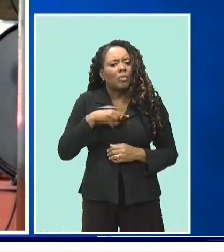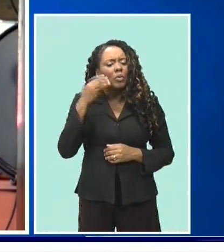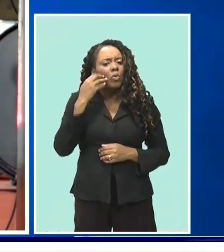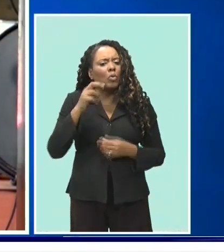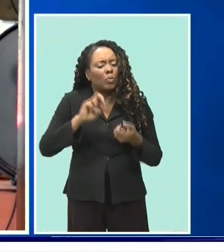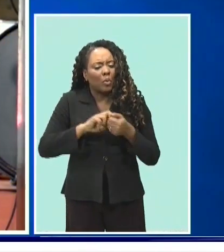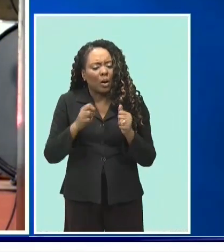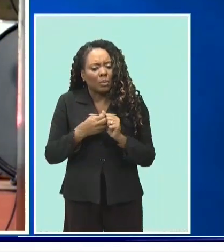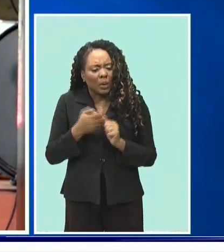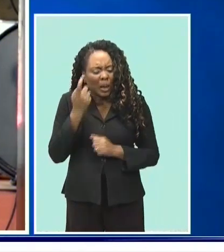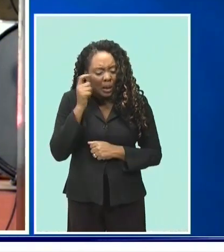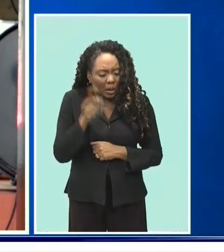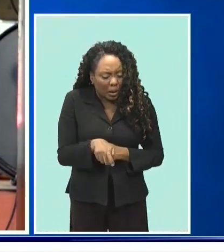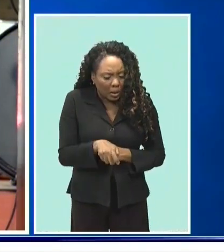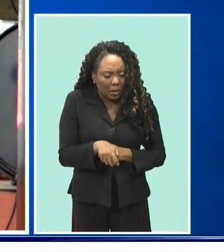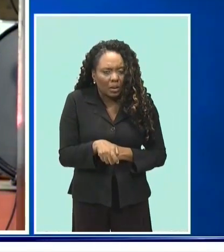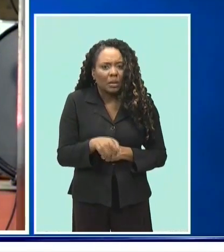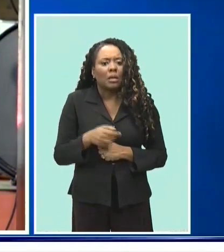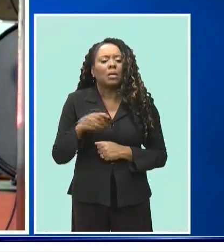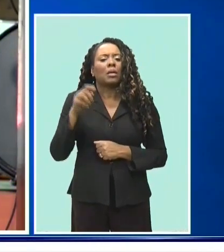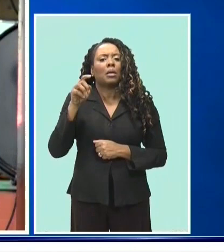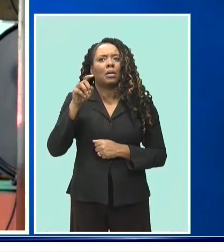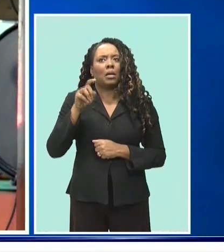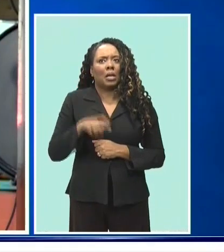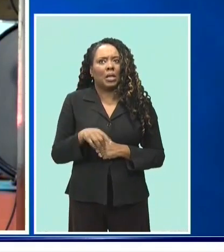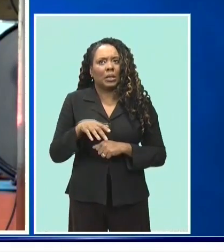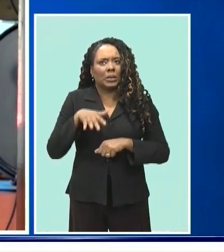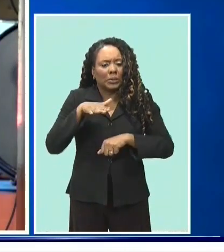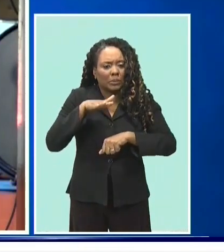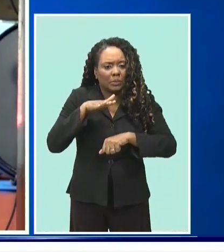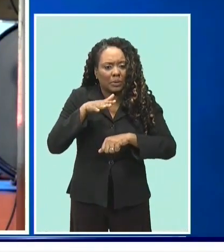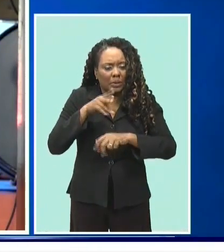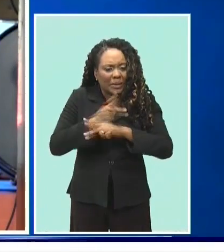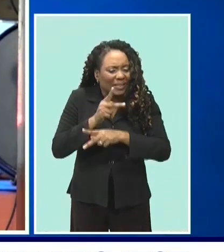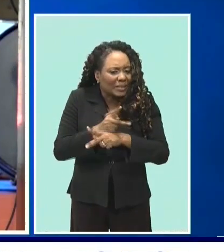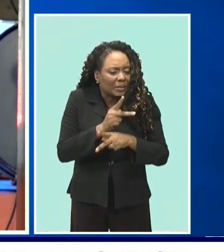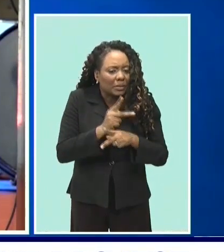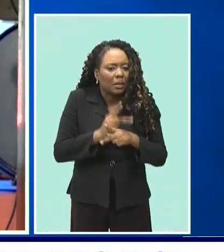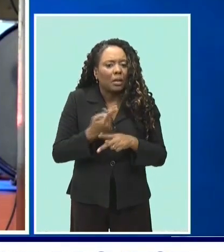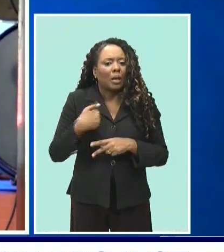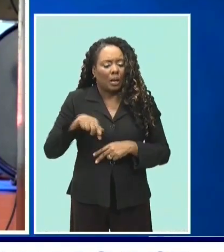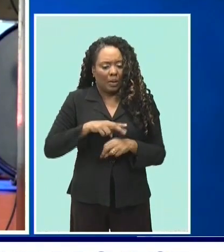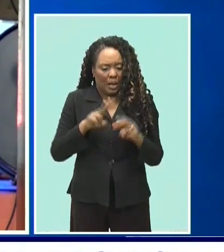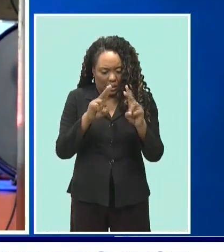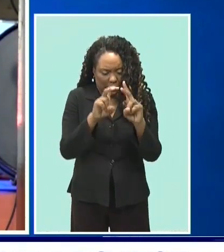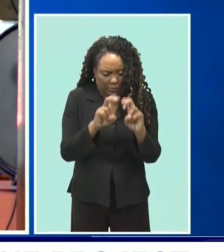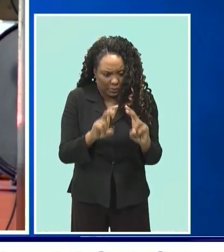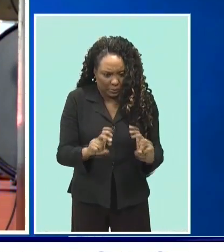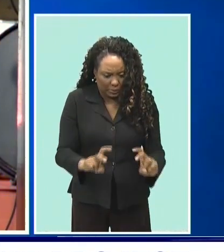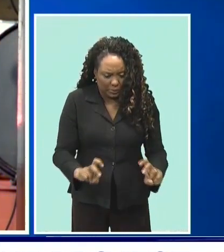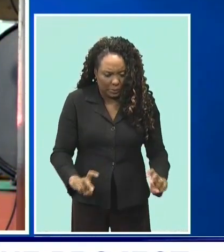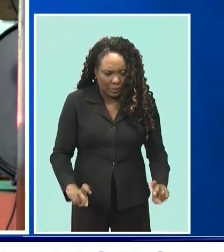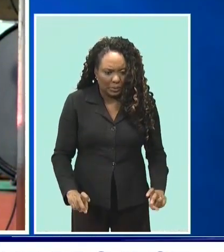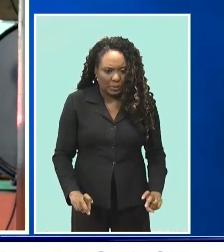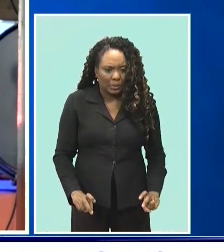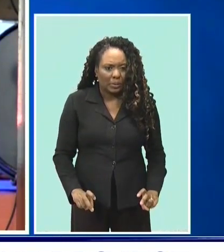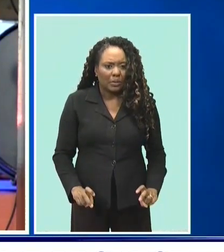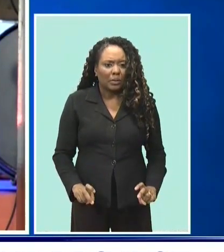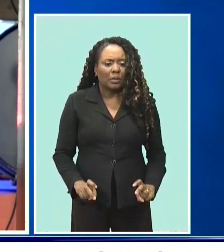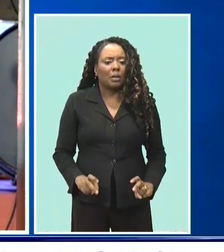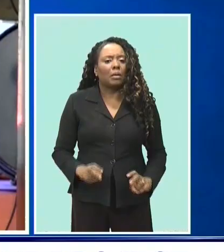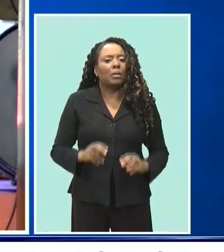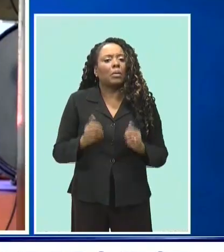have to cross that area. The first thing we would do, we would investigate that using a